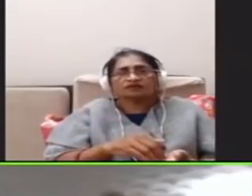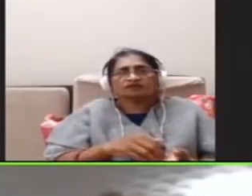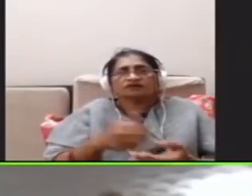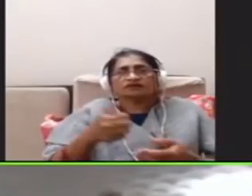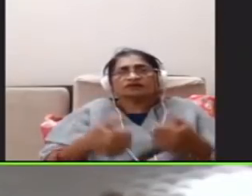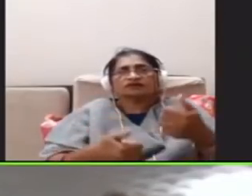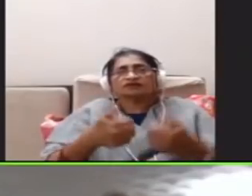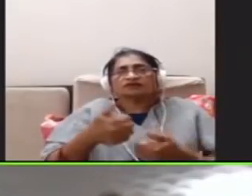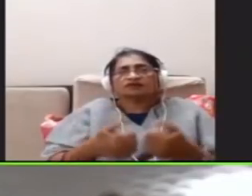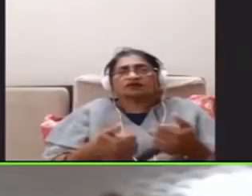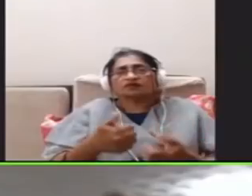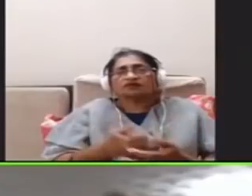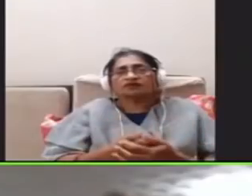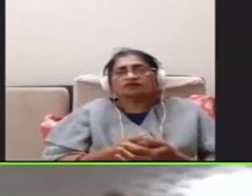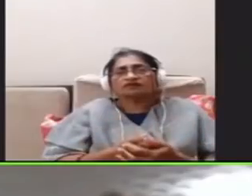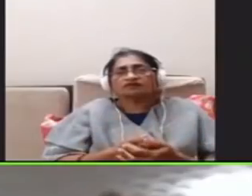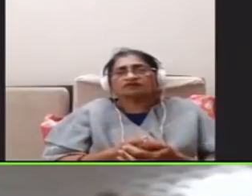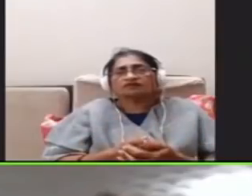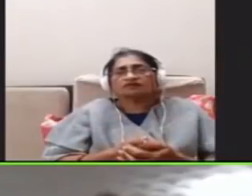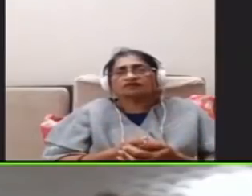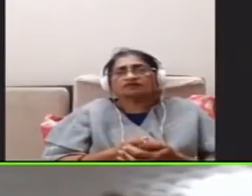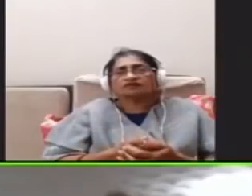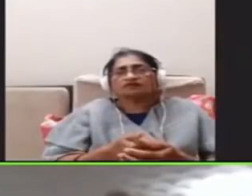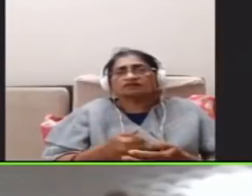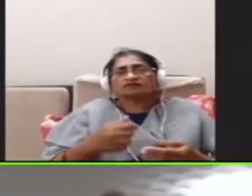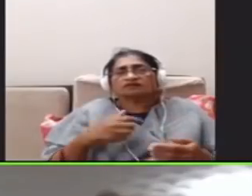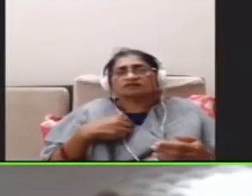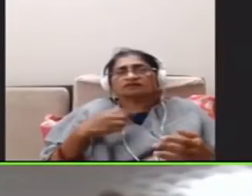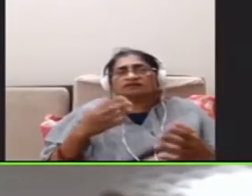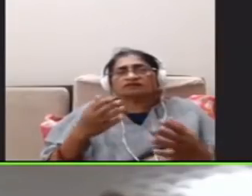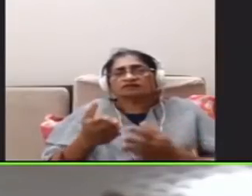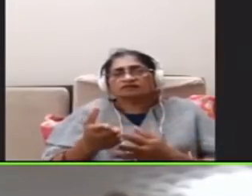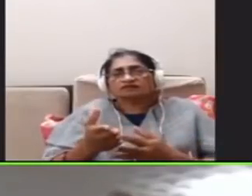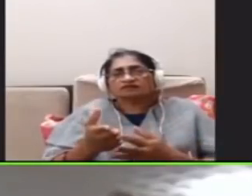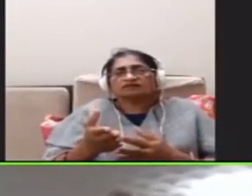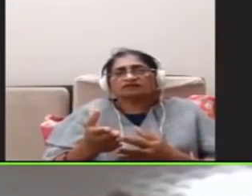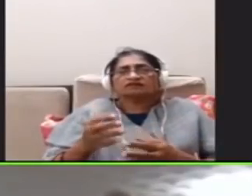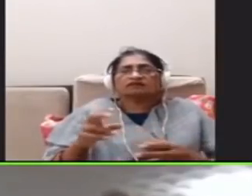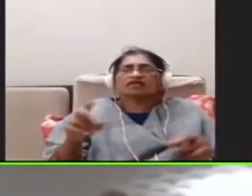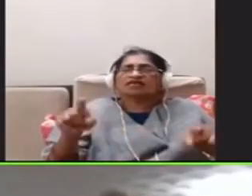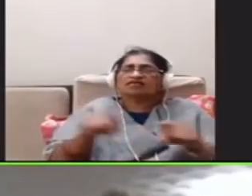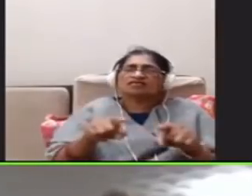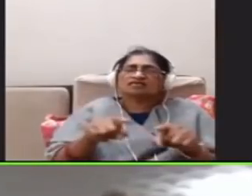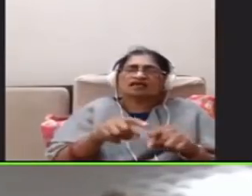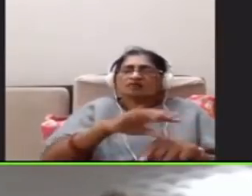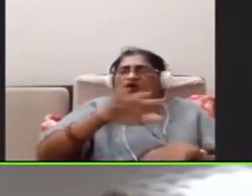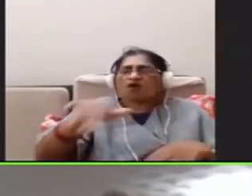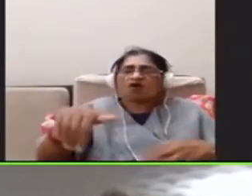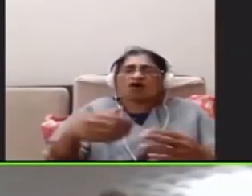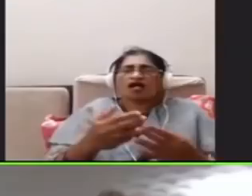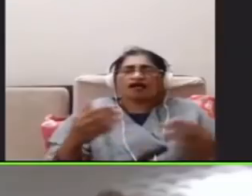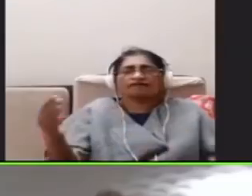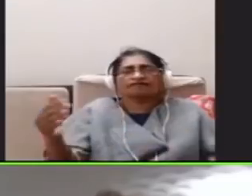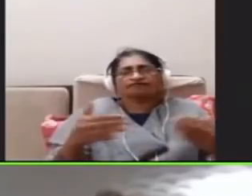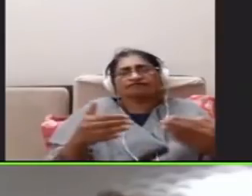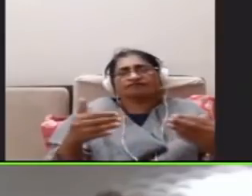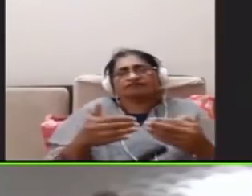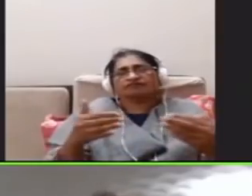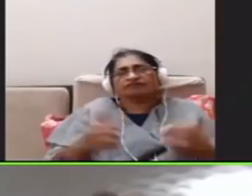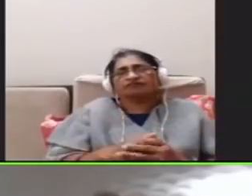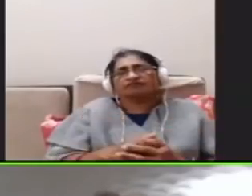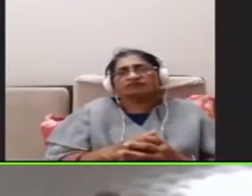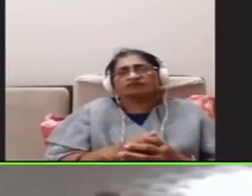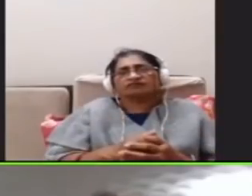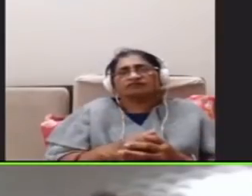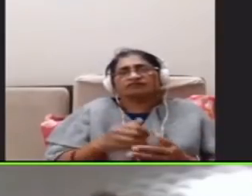that. And as I said, the barriers are universal. So any way I can help in this venture, then please let me